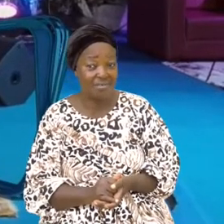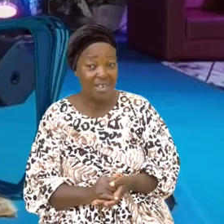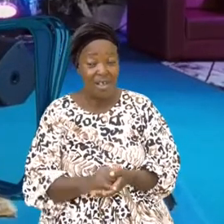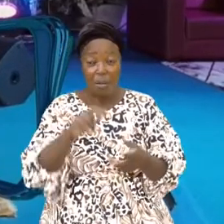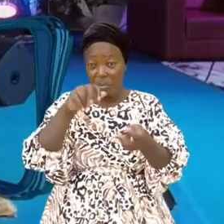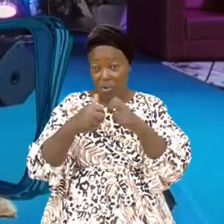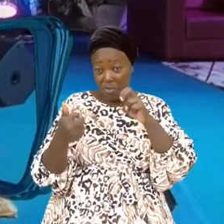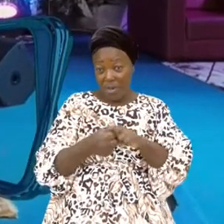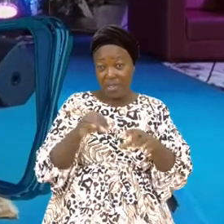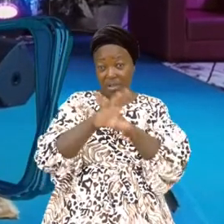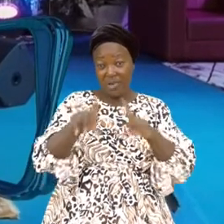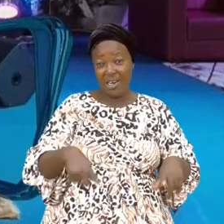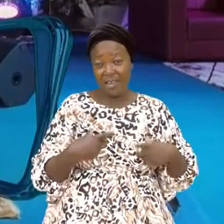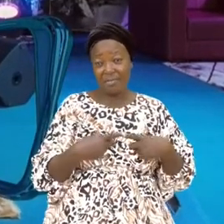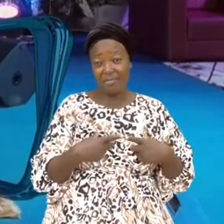Problems in your life,